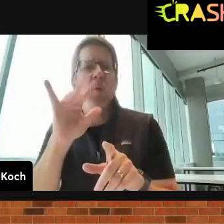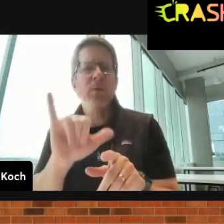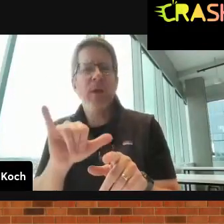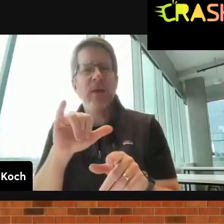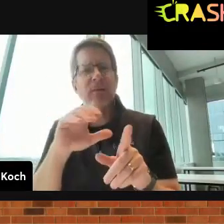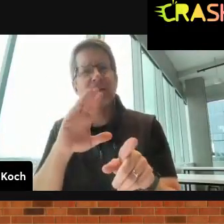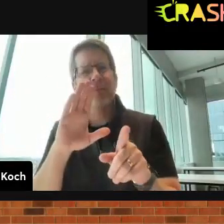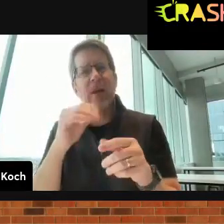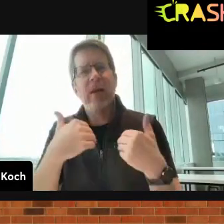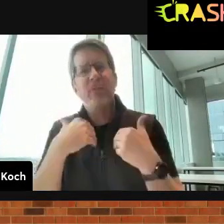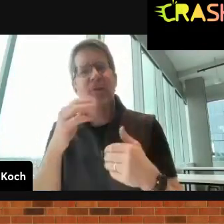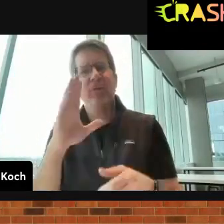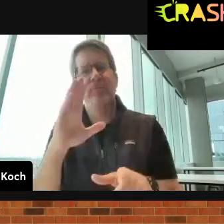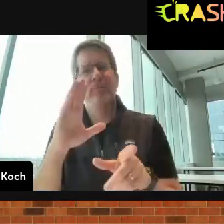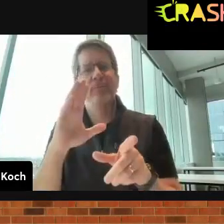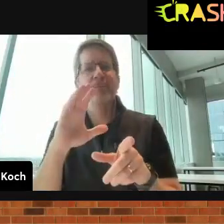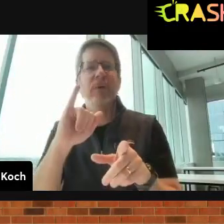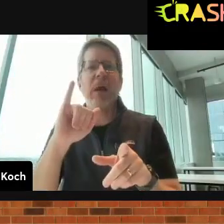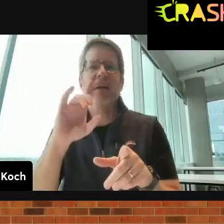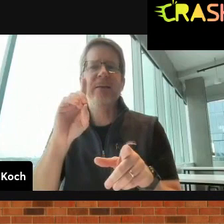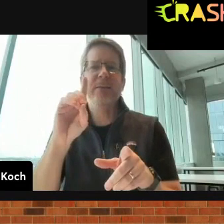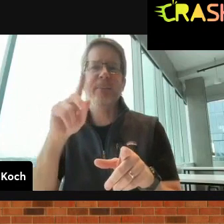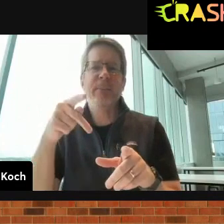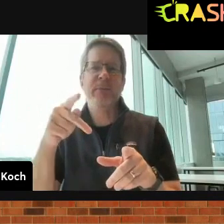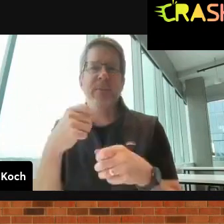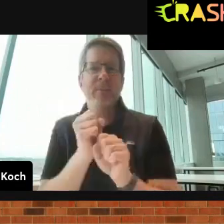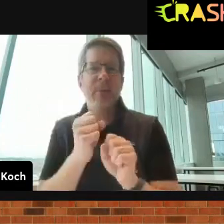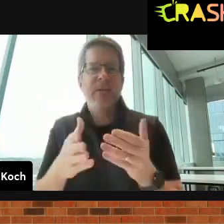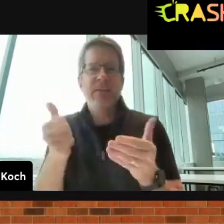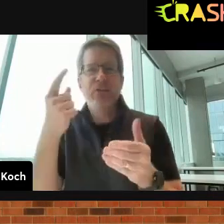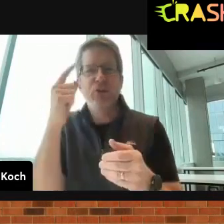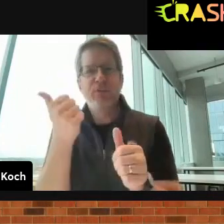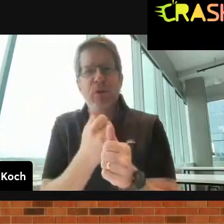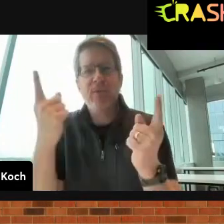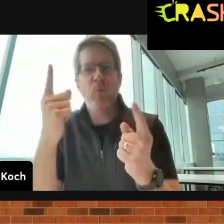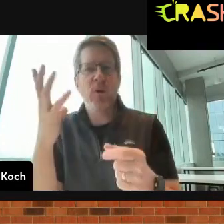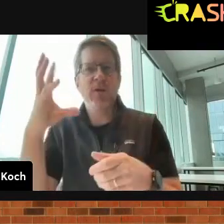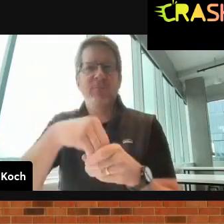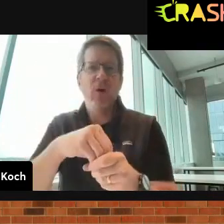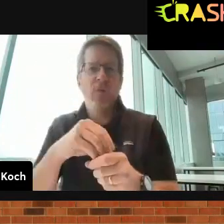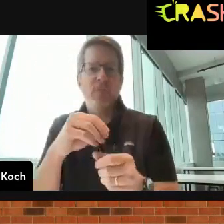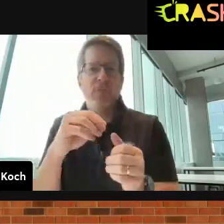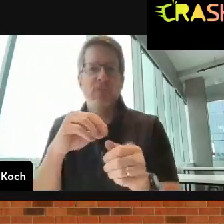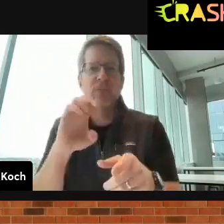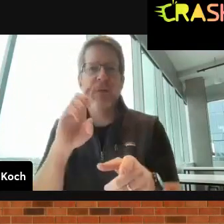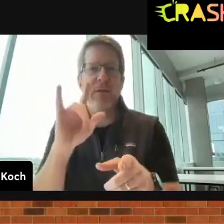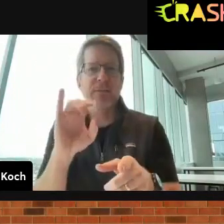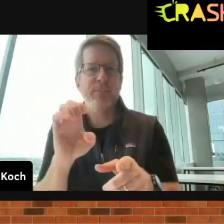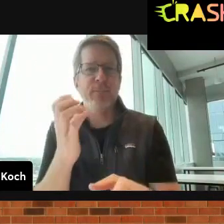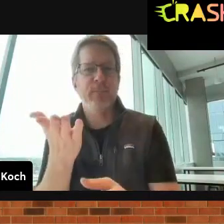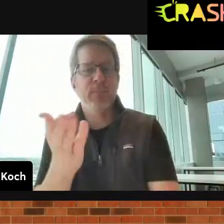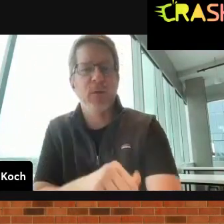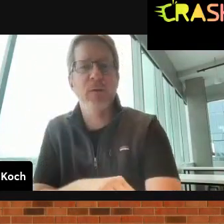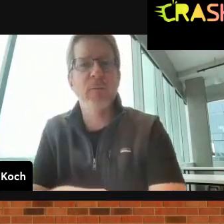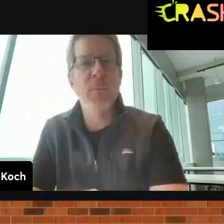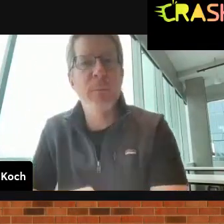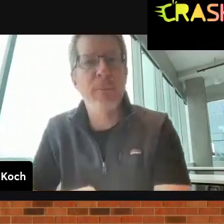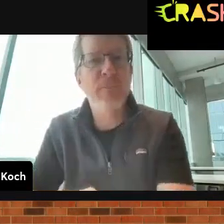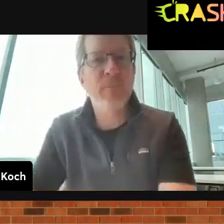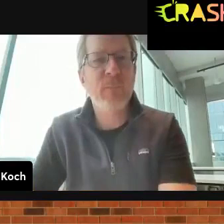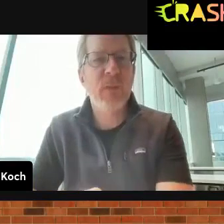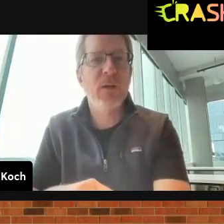and deploy? Would that have an IDP? Would IDP make that an easier